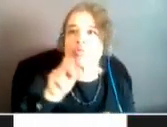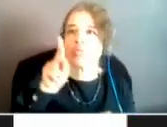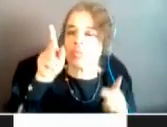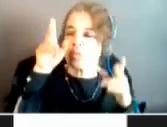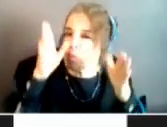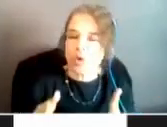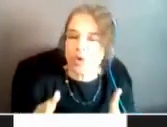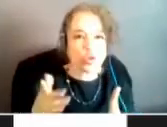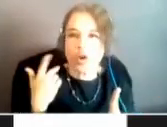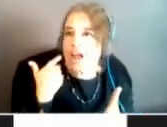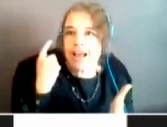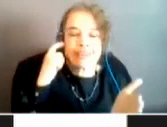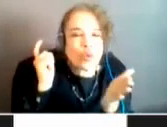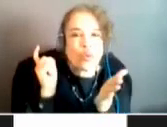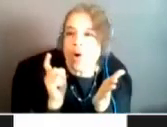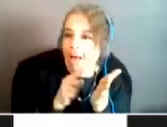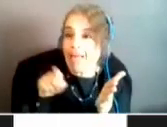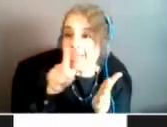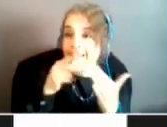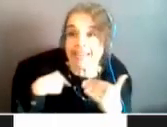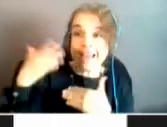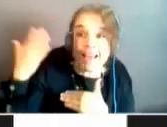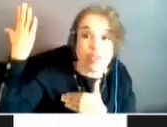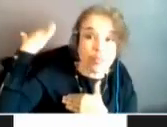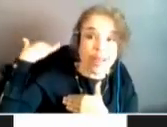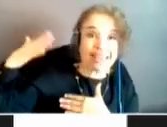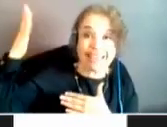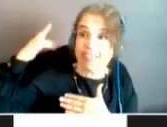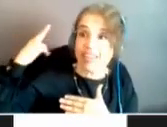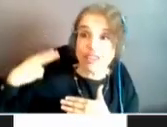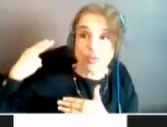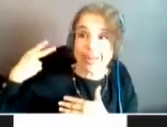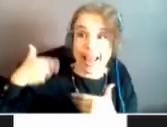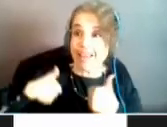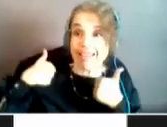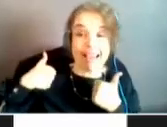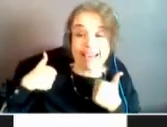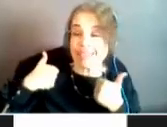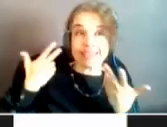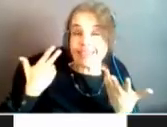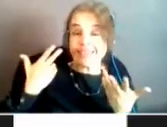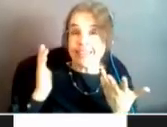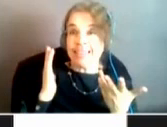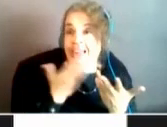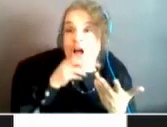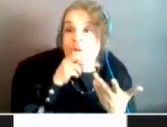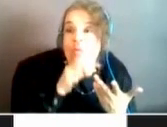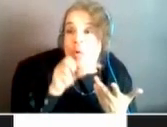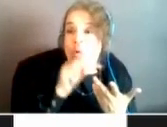person, and we don't recognize that they had a past, you know, because of our